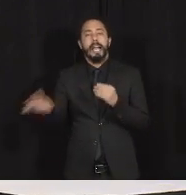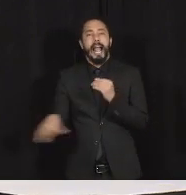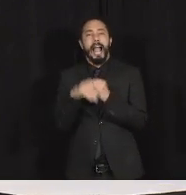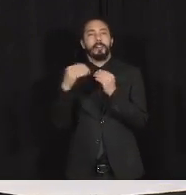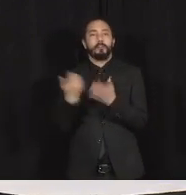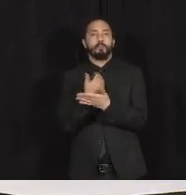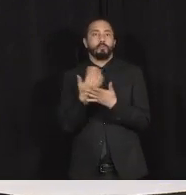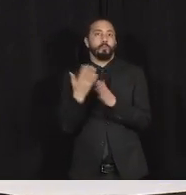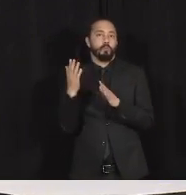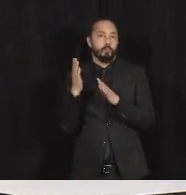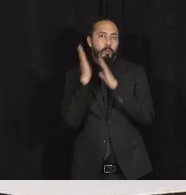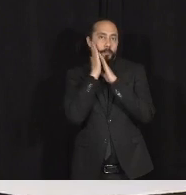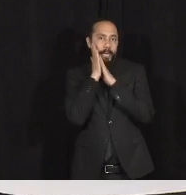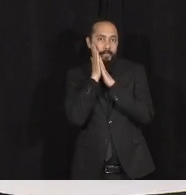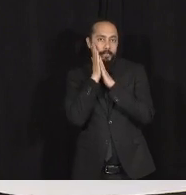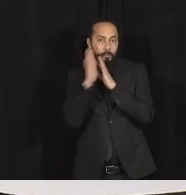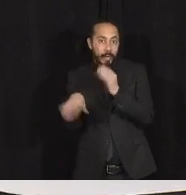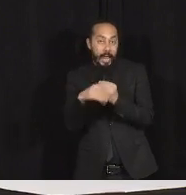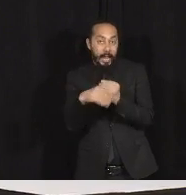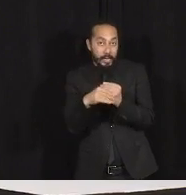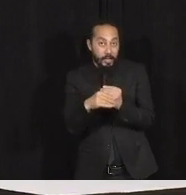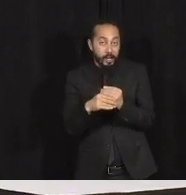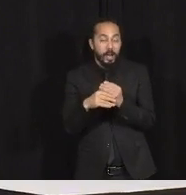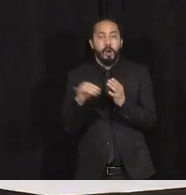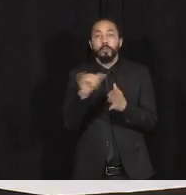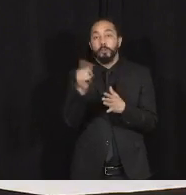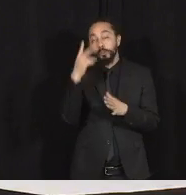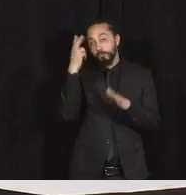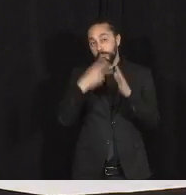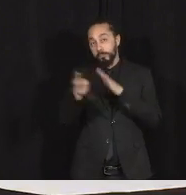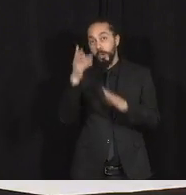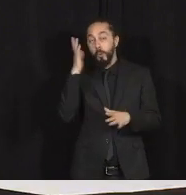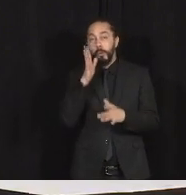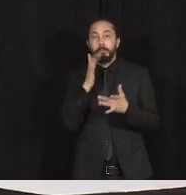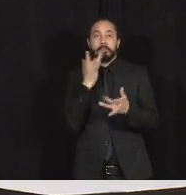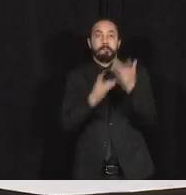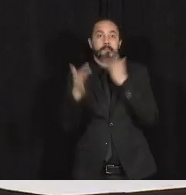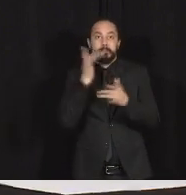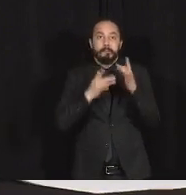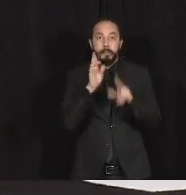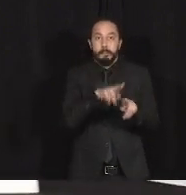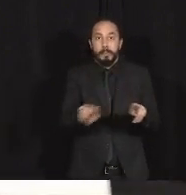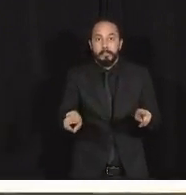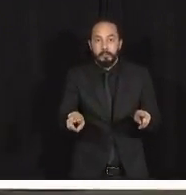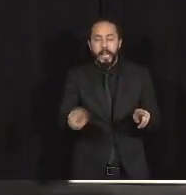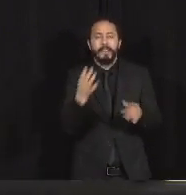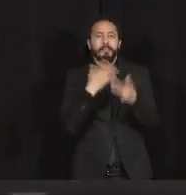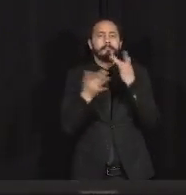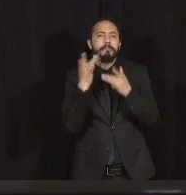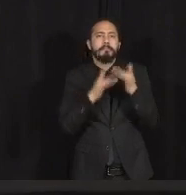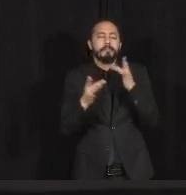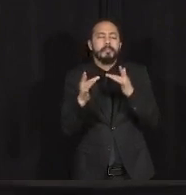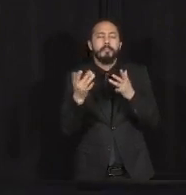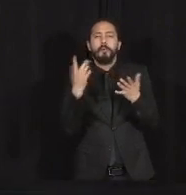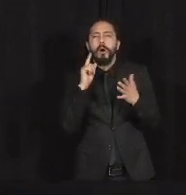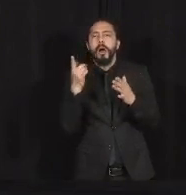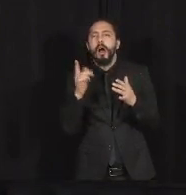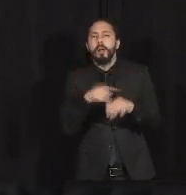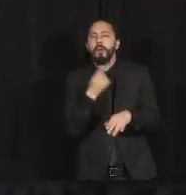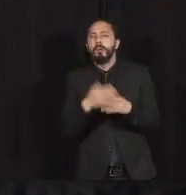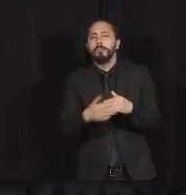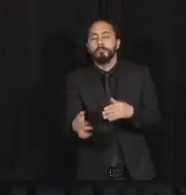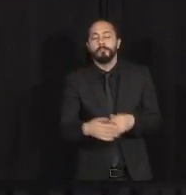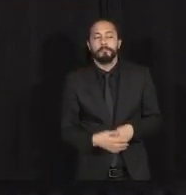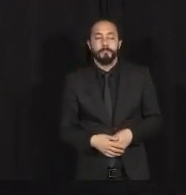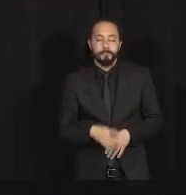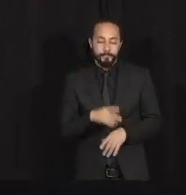shortages in the meantime? And how long would you expect shortages for? So it's Matt Anderson. I'm happy to take that question again. In the